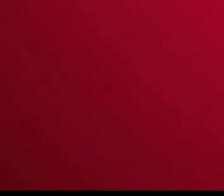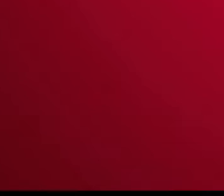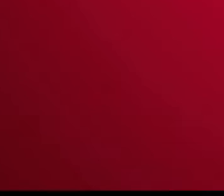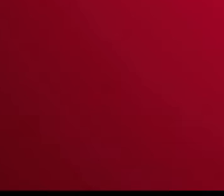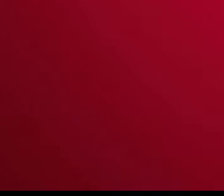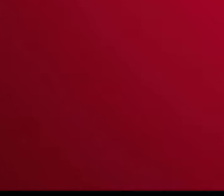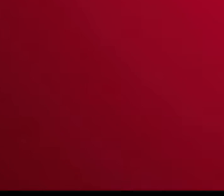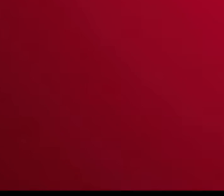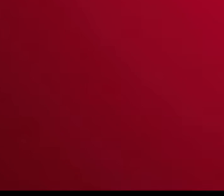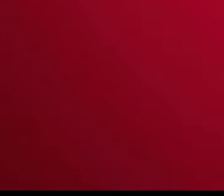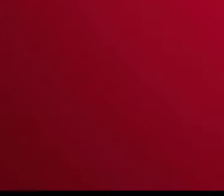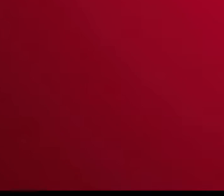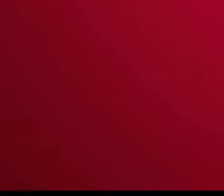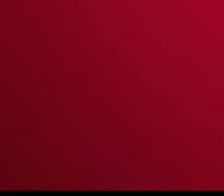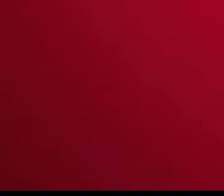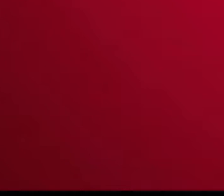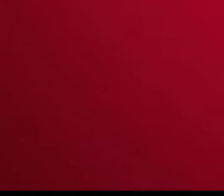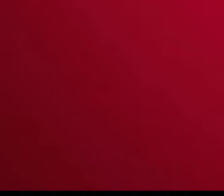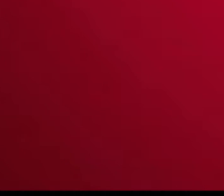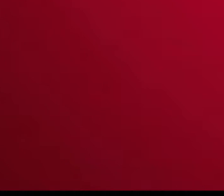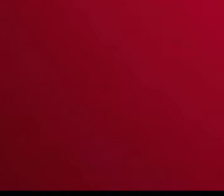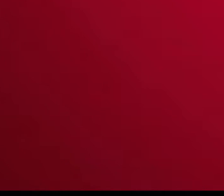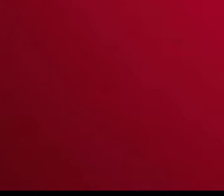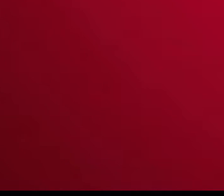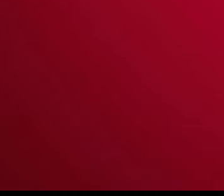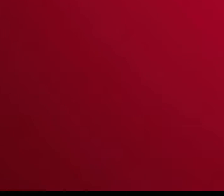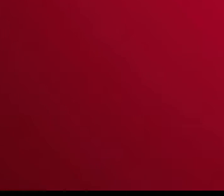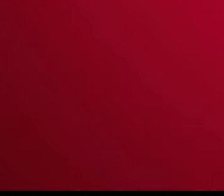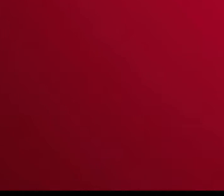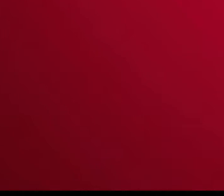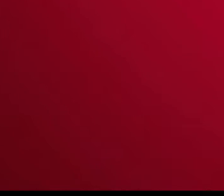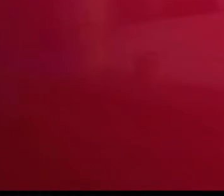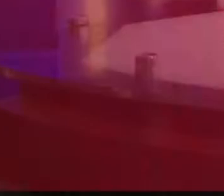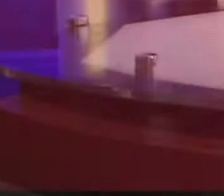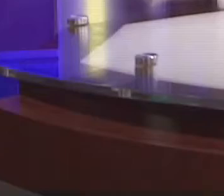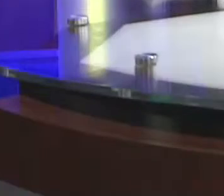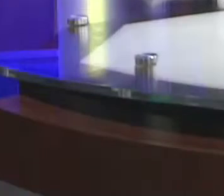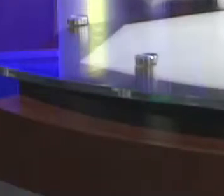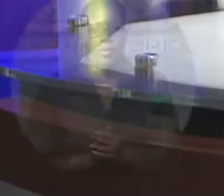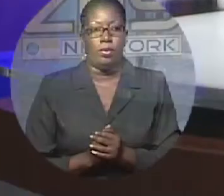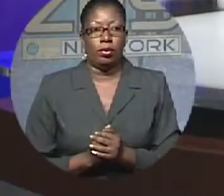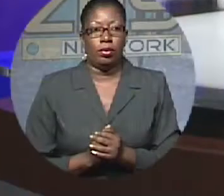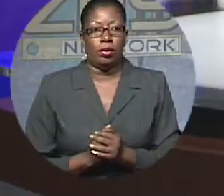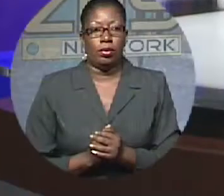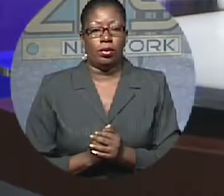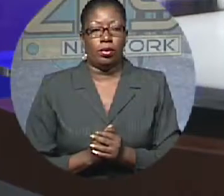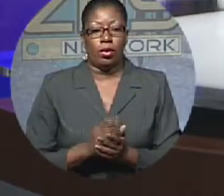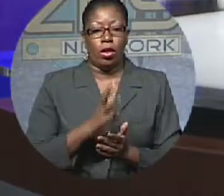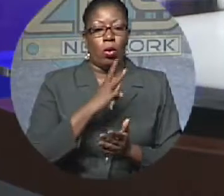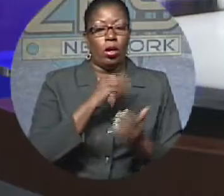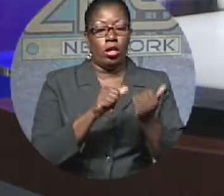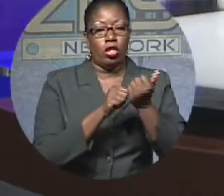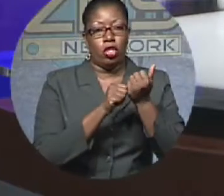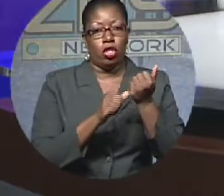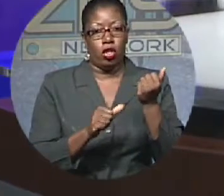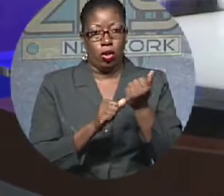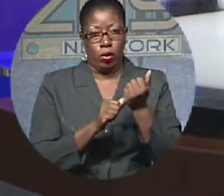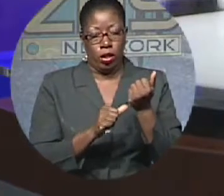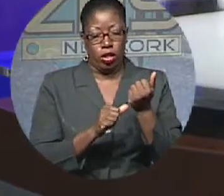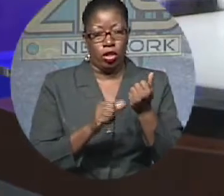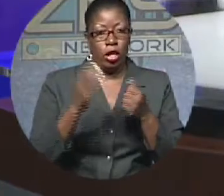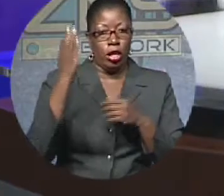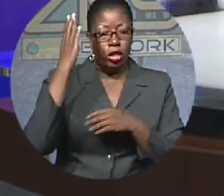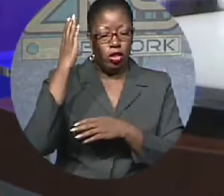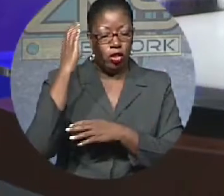of the news brought to you by McDonald's. McDonald's, I'm loving it. Water and Sewage Chairman Bradley Roberts